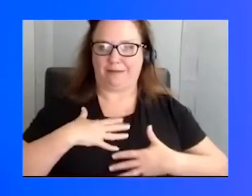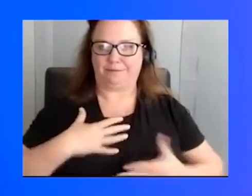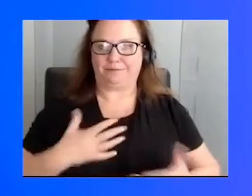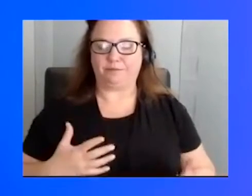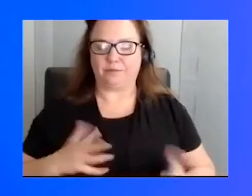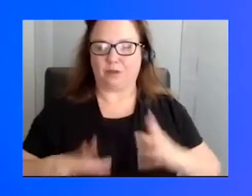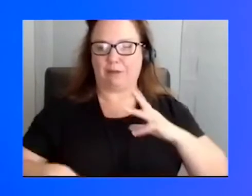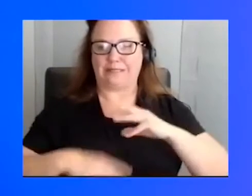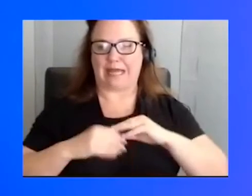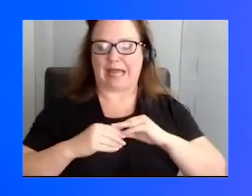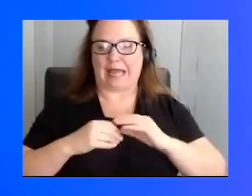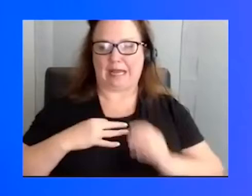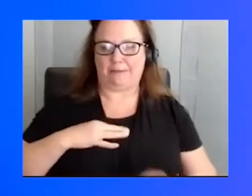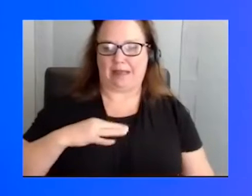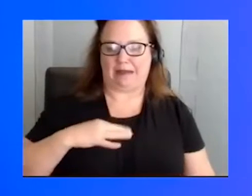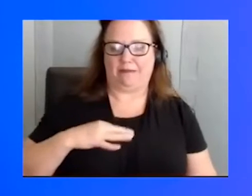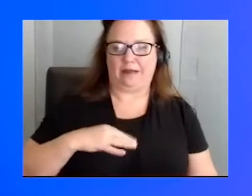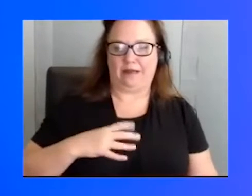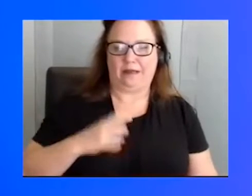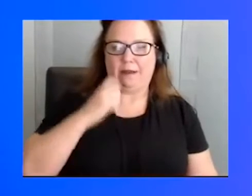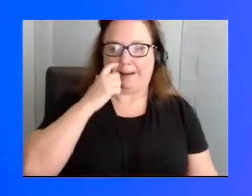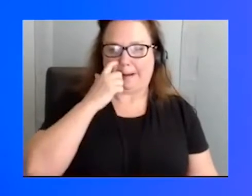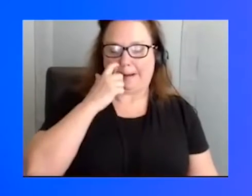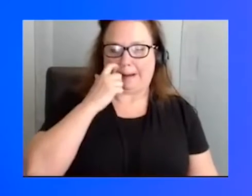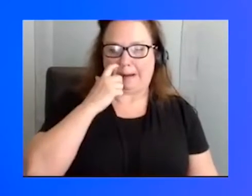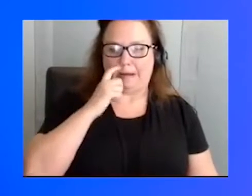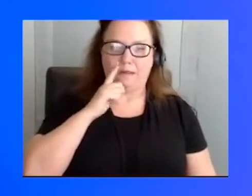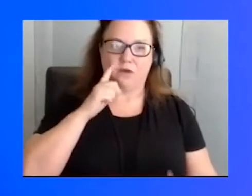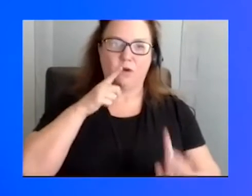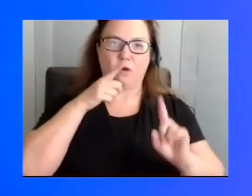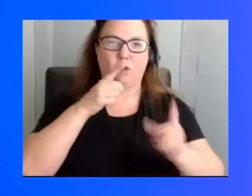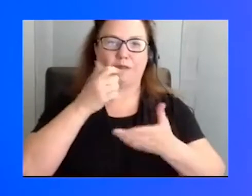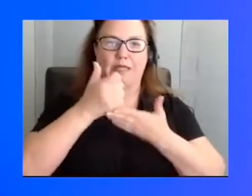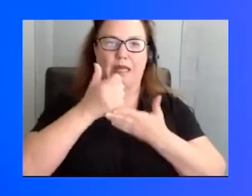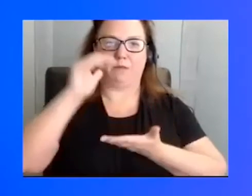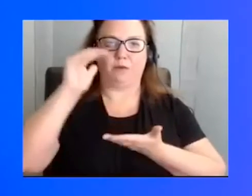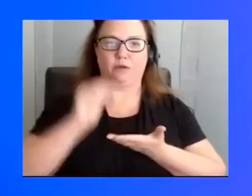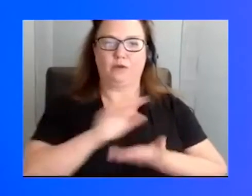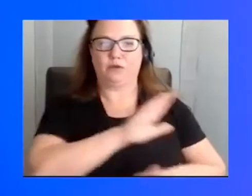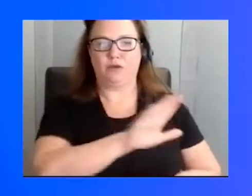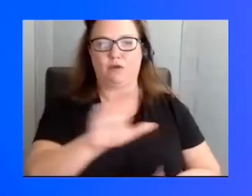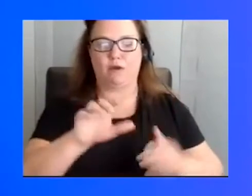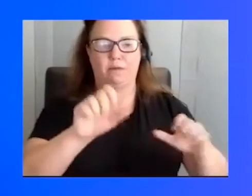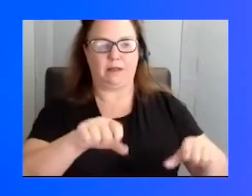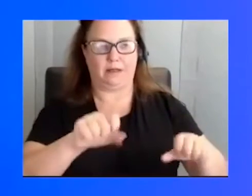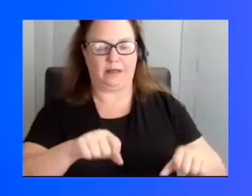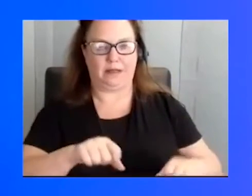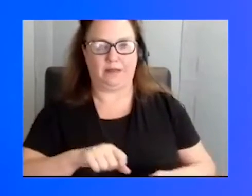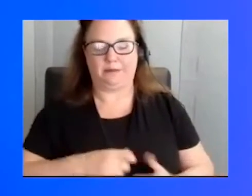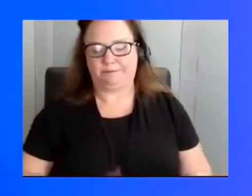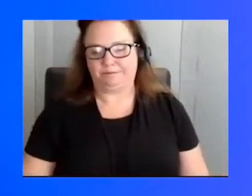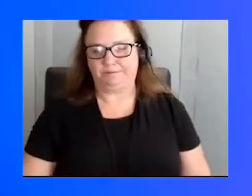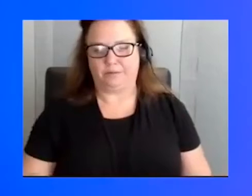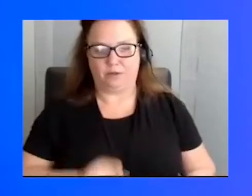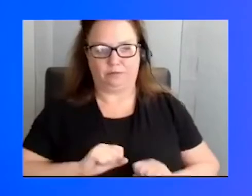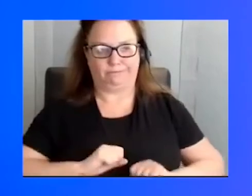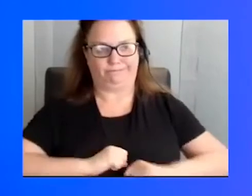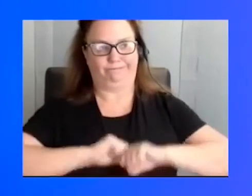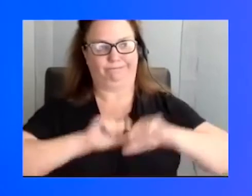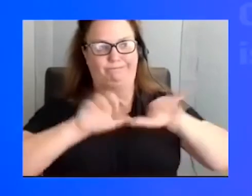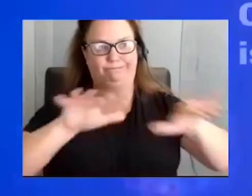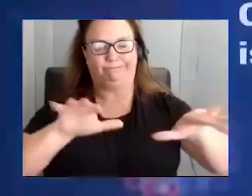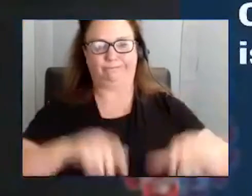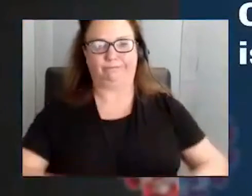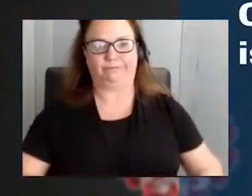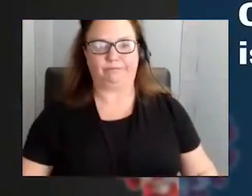benefit, but the initial goal was to help reduce your ability to express it into the environment. All right, we're starting to